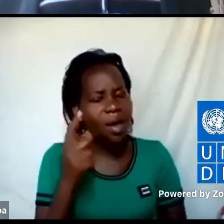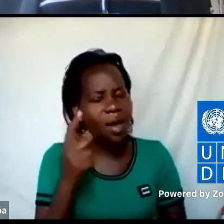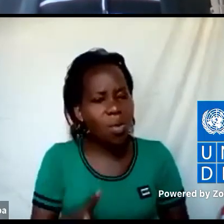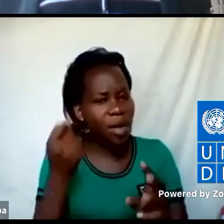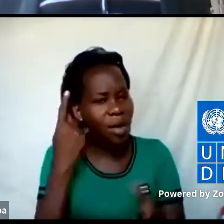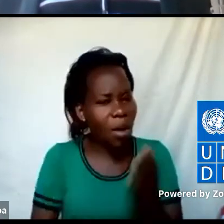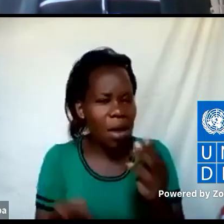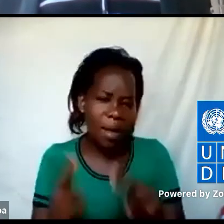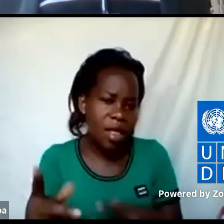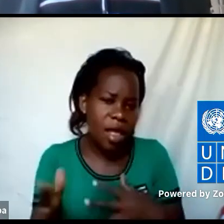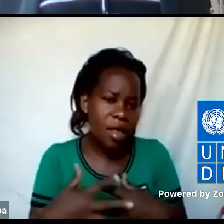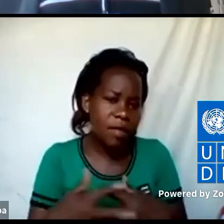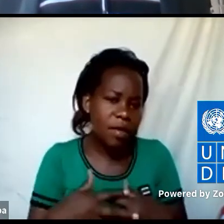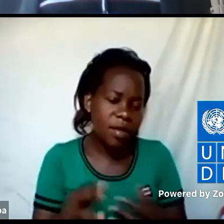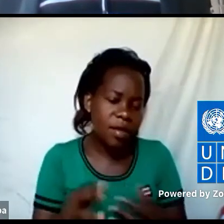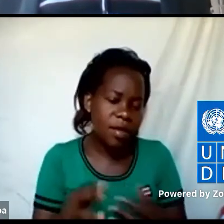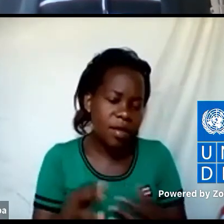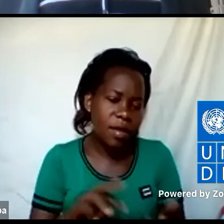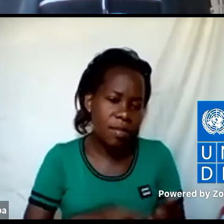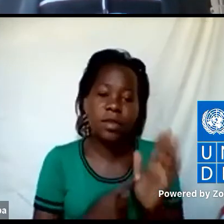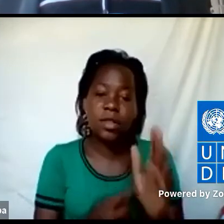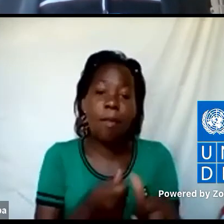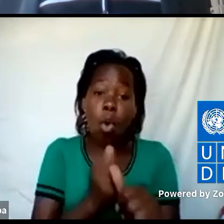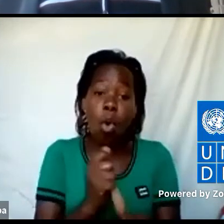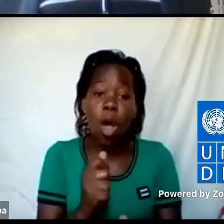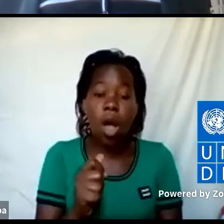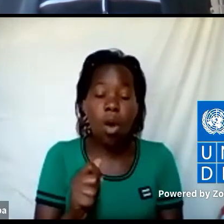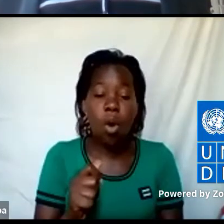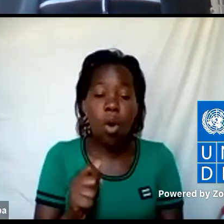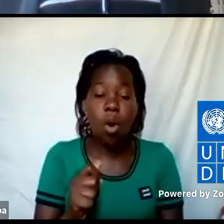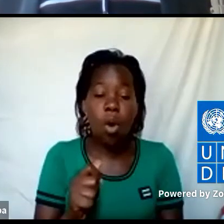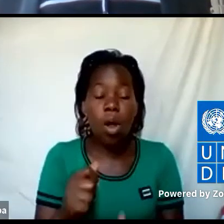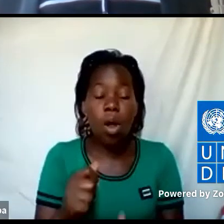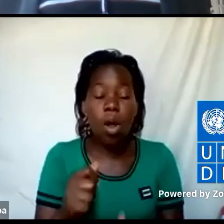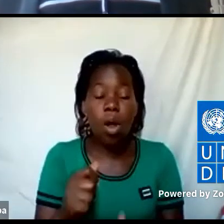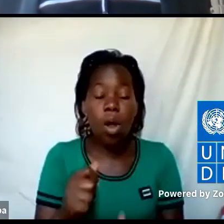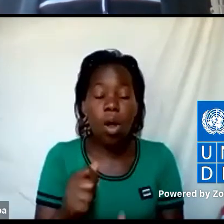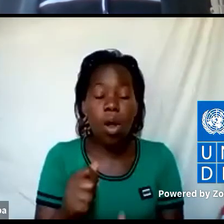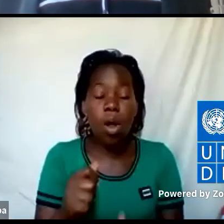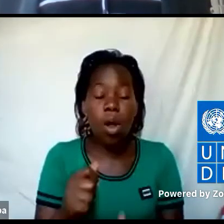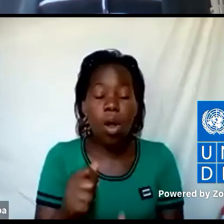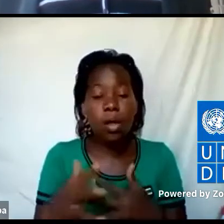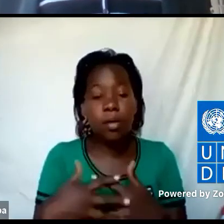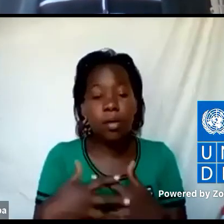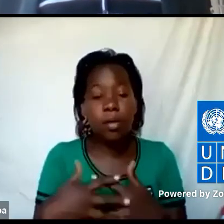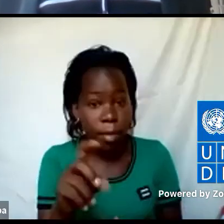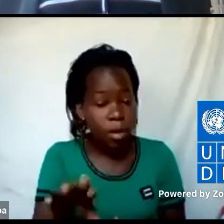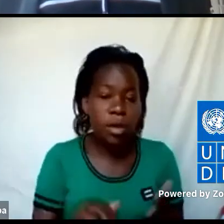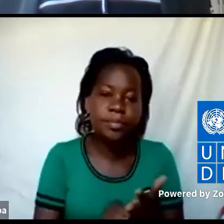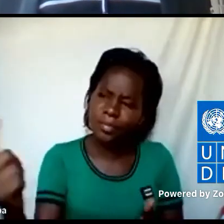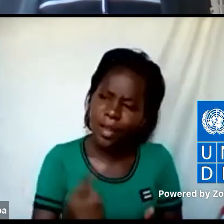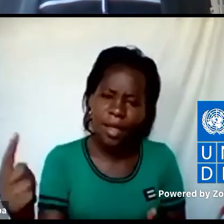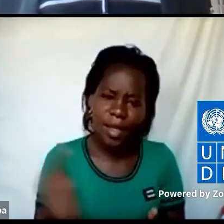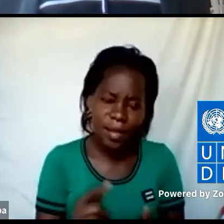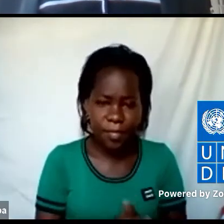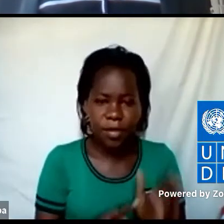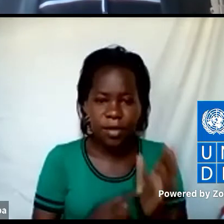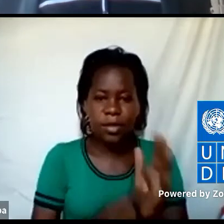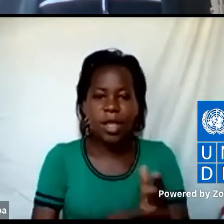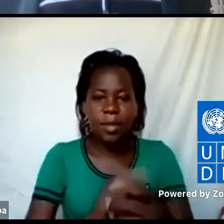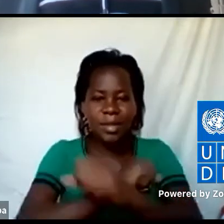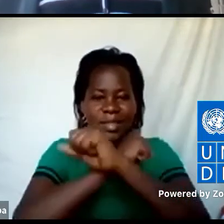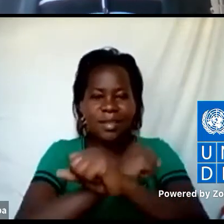Coca-Cola and Coca-Cola is looking for someone of your stature, come to us. If you're interested in Pepsi and Pepsi is looking for someone like you, come to us.